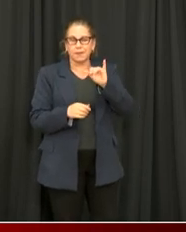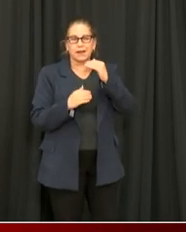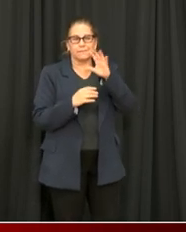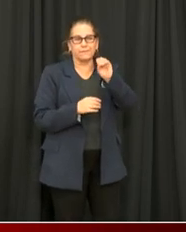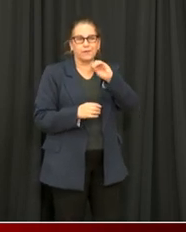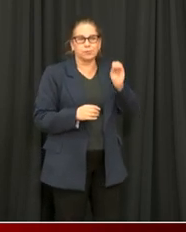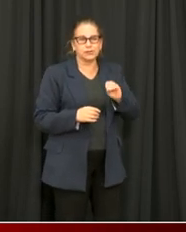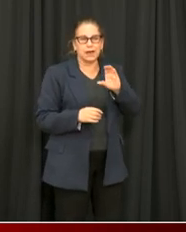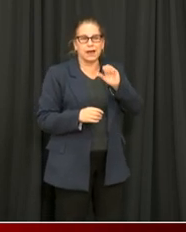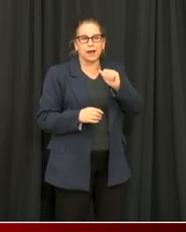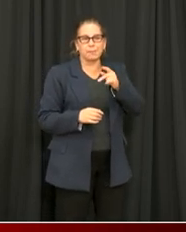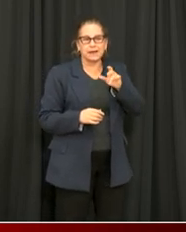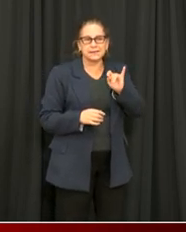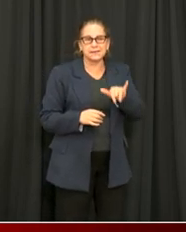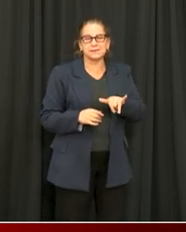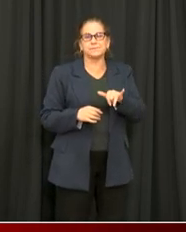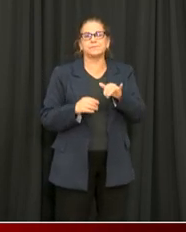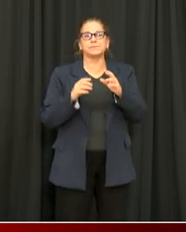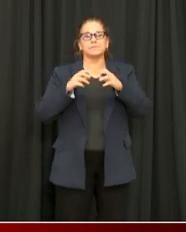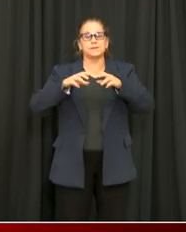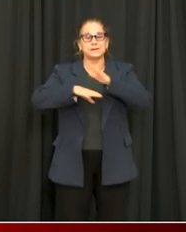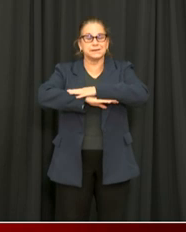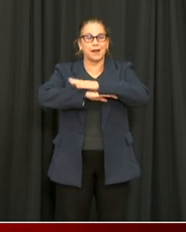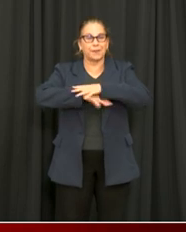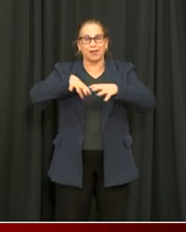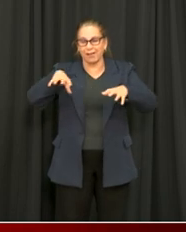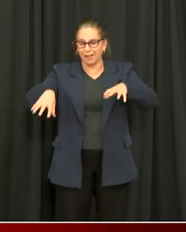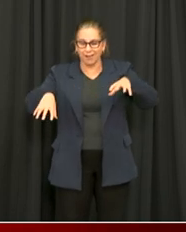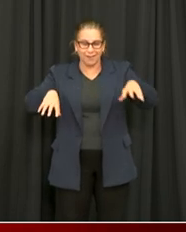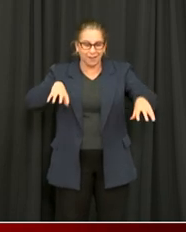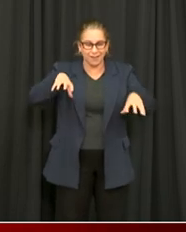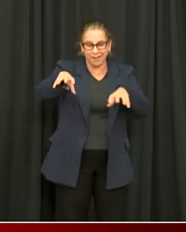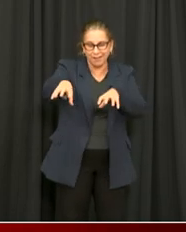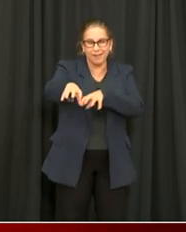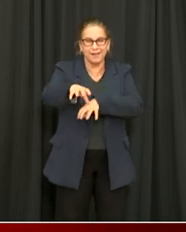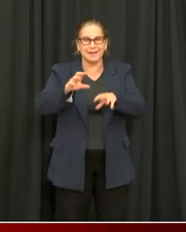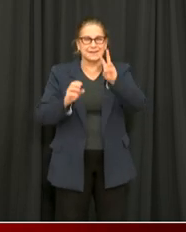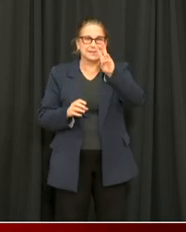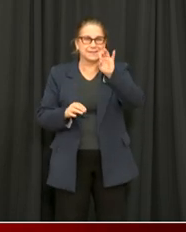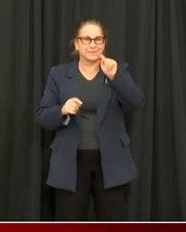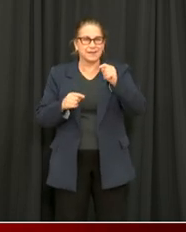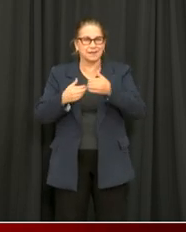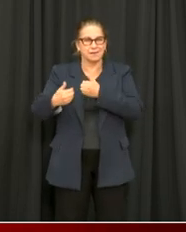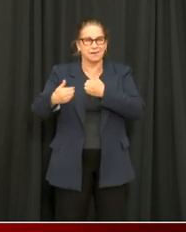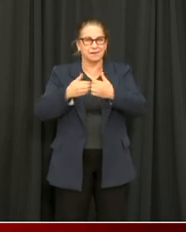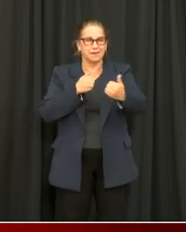tattoo, waxing, threading, cryotherapy, facials, and nail salons may now